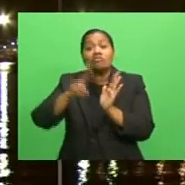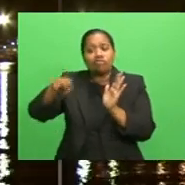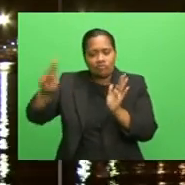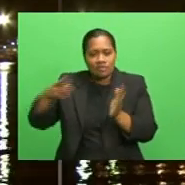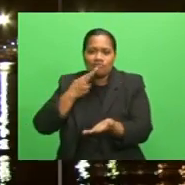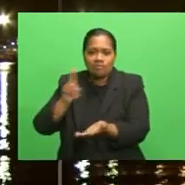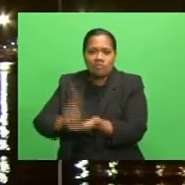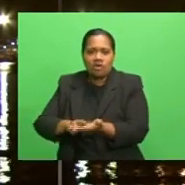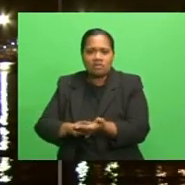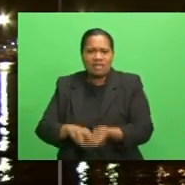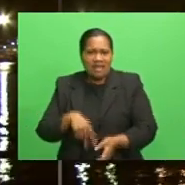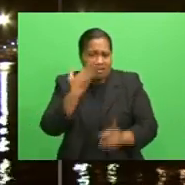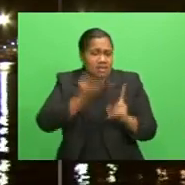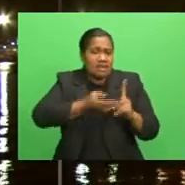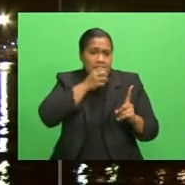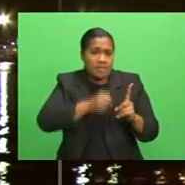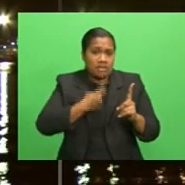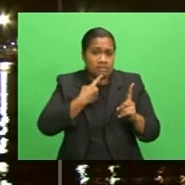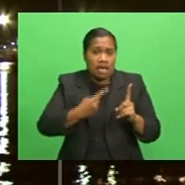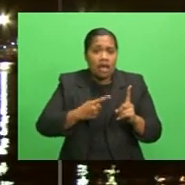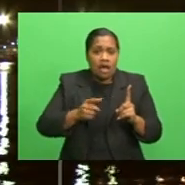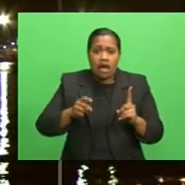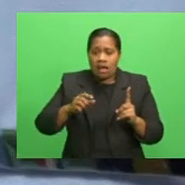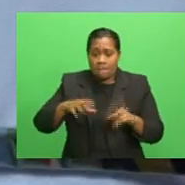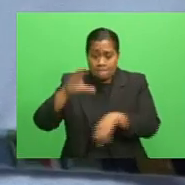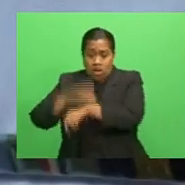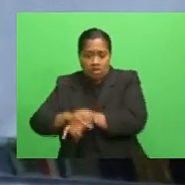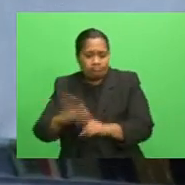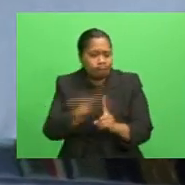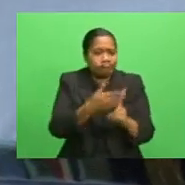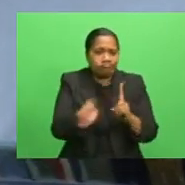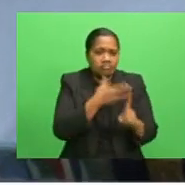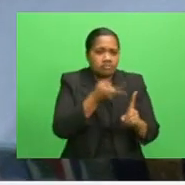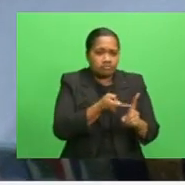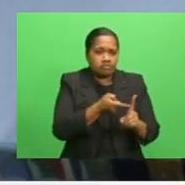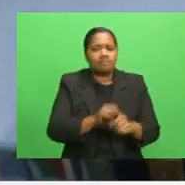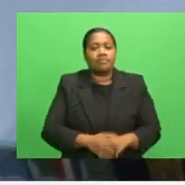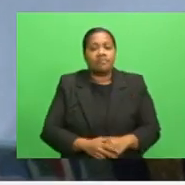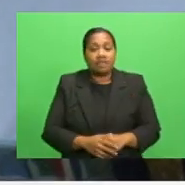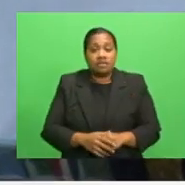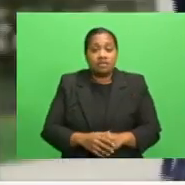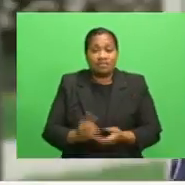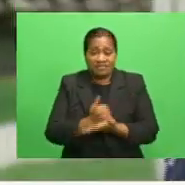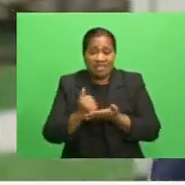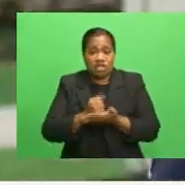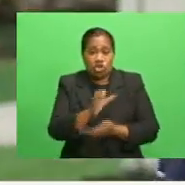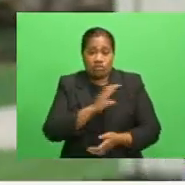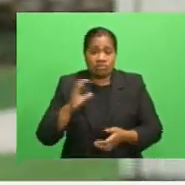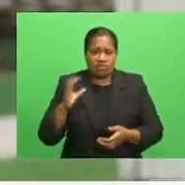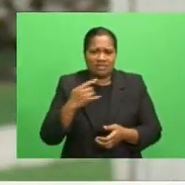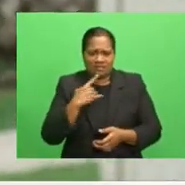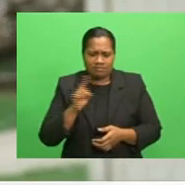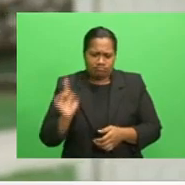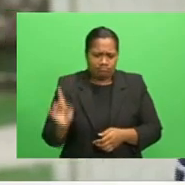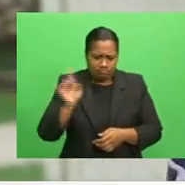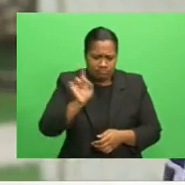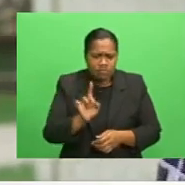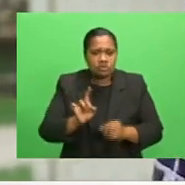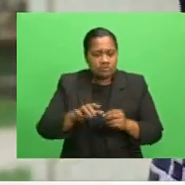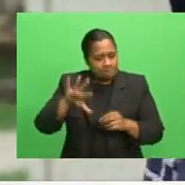officers following a confrontation in town. Acting Commissioner Rusiate Thendravu has directed Internal Affairs to